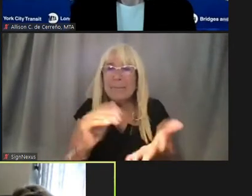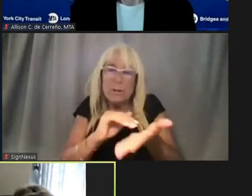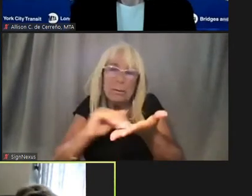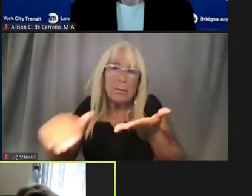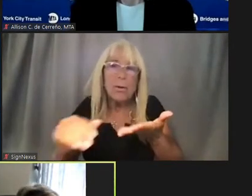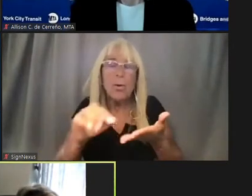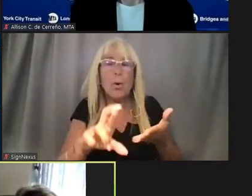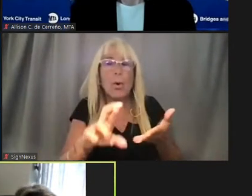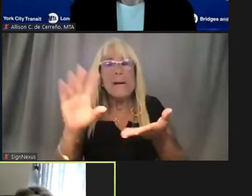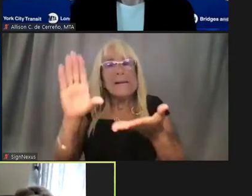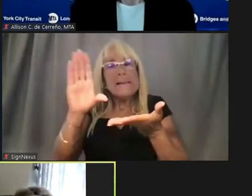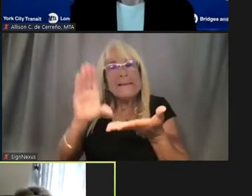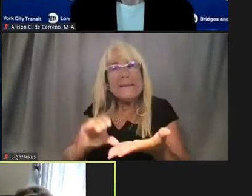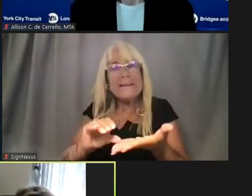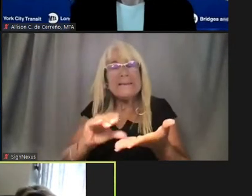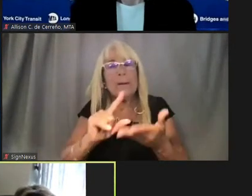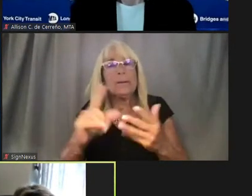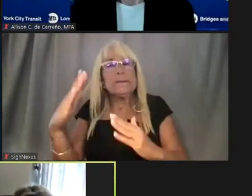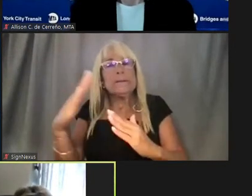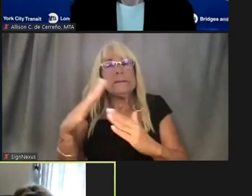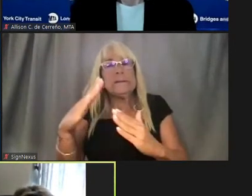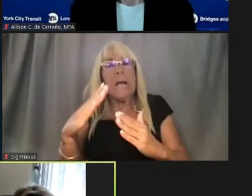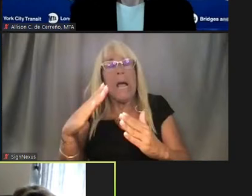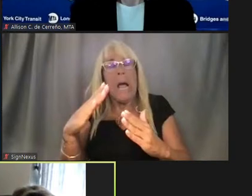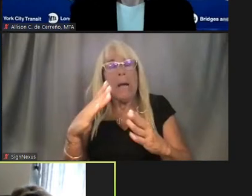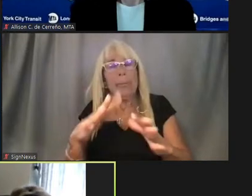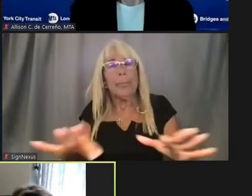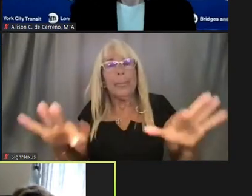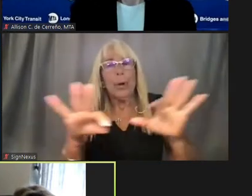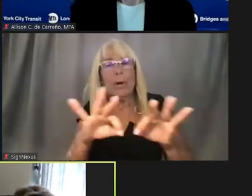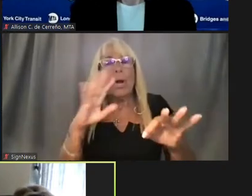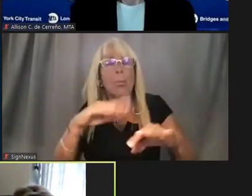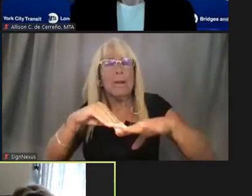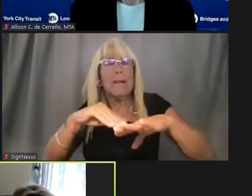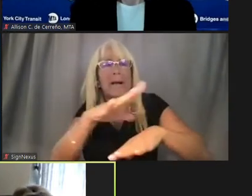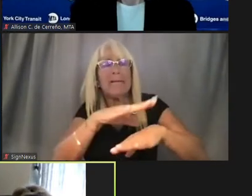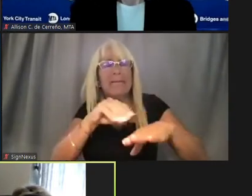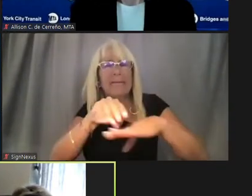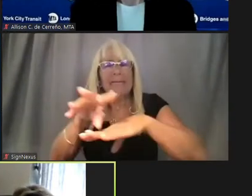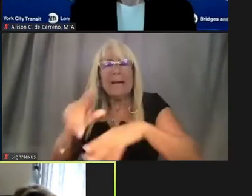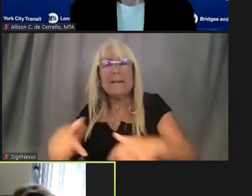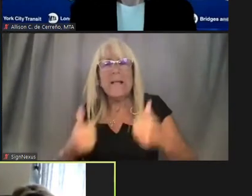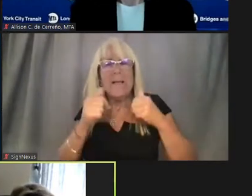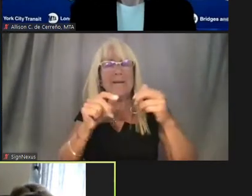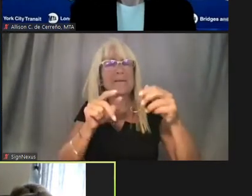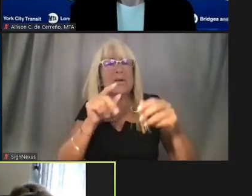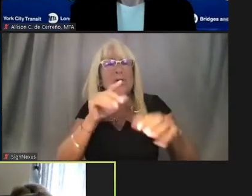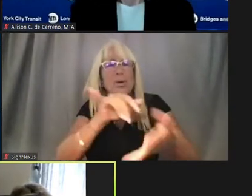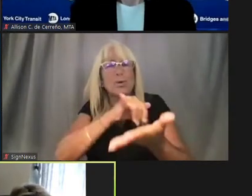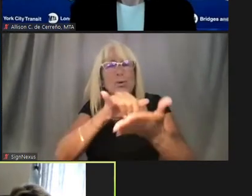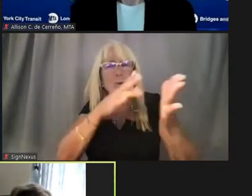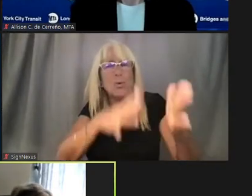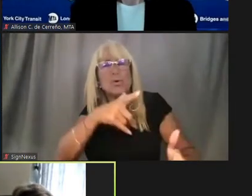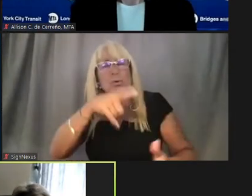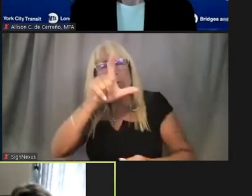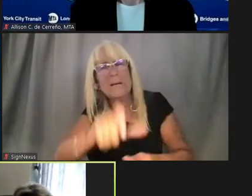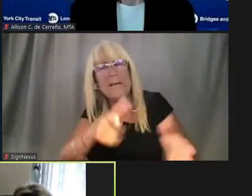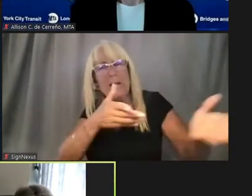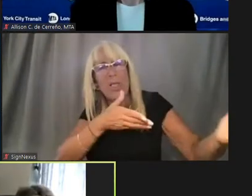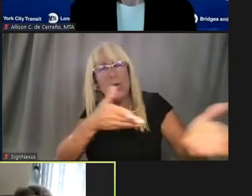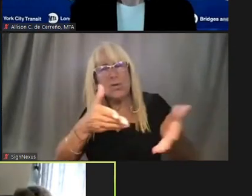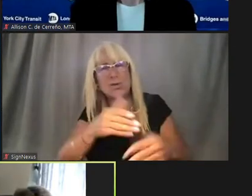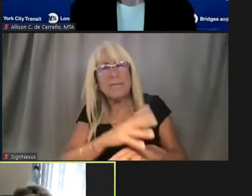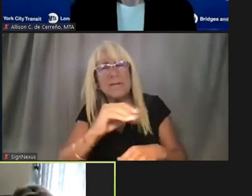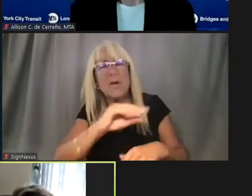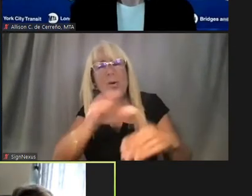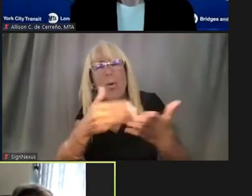this critical service is a top priority as it will surely affect the lives of New Yorkers who need these services to to survive and live in